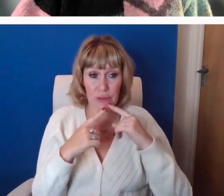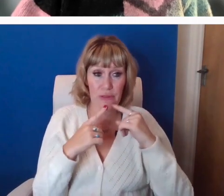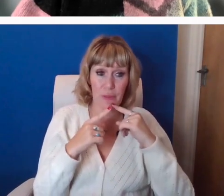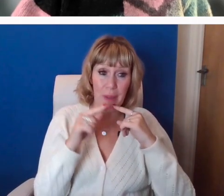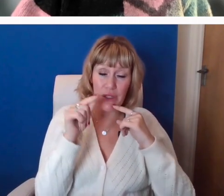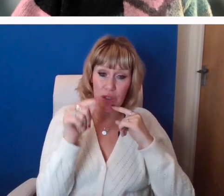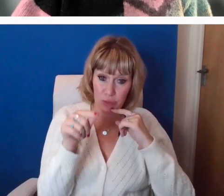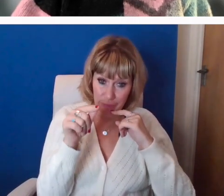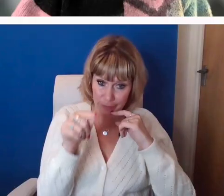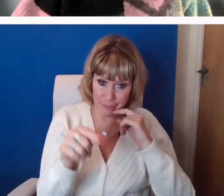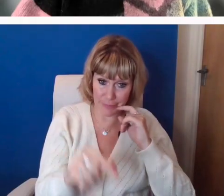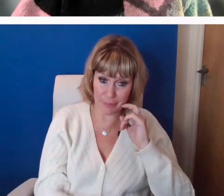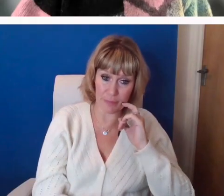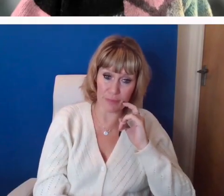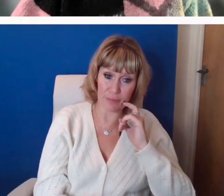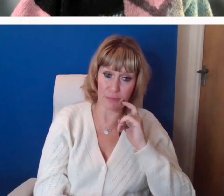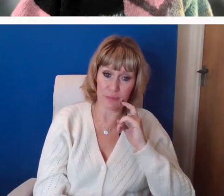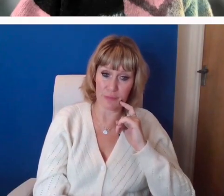this collage.